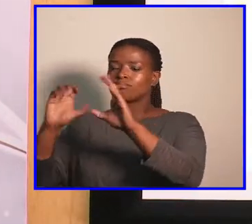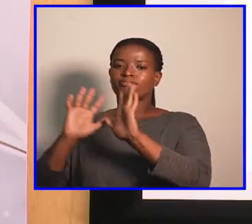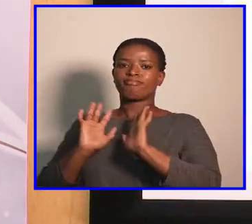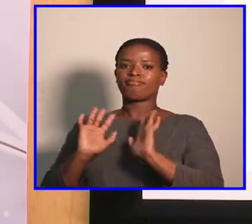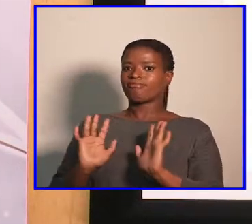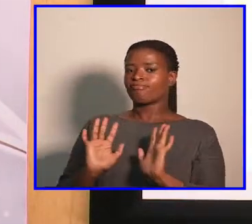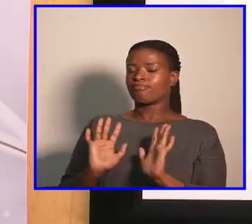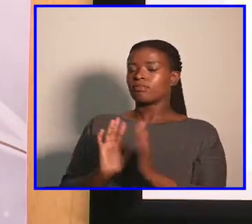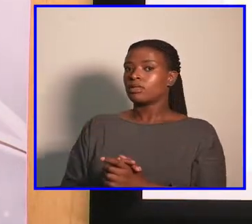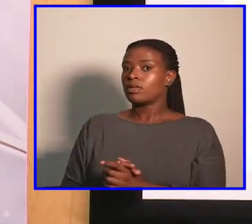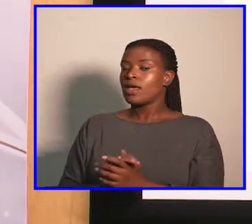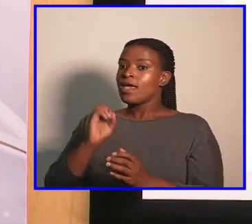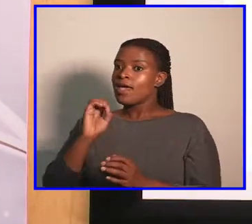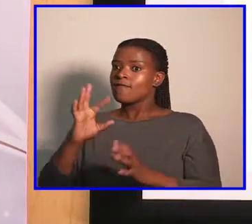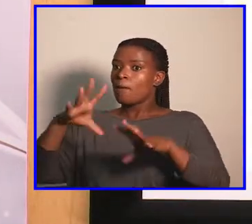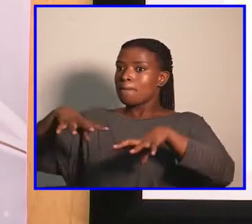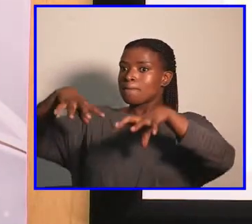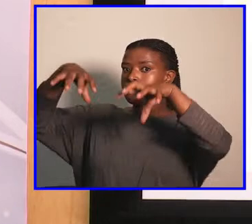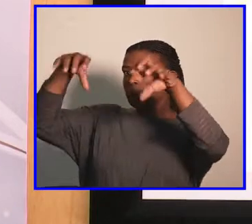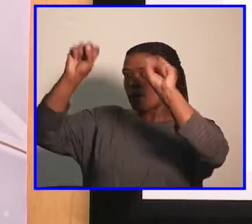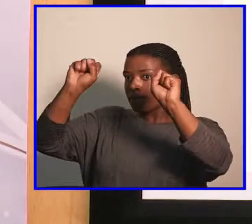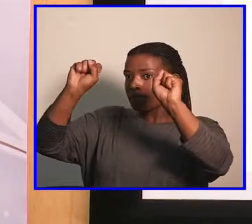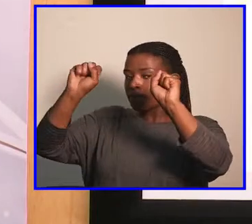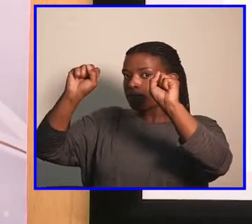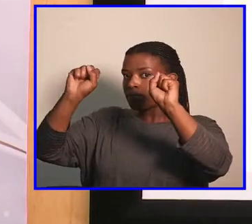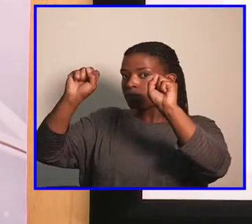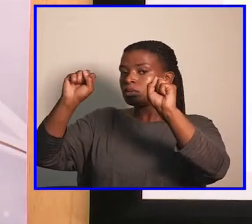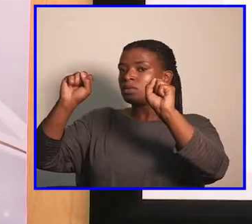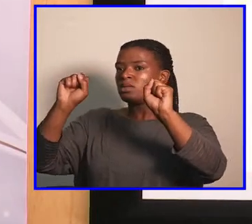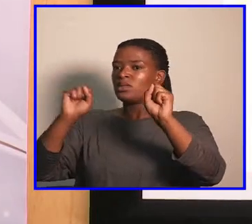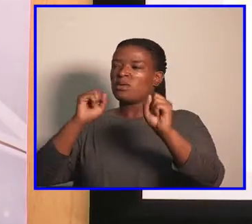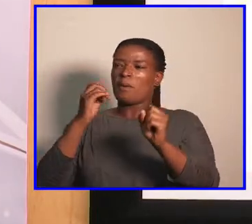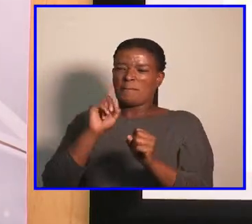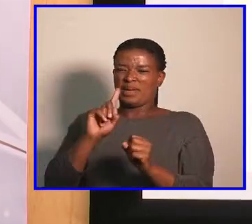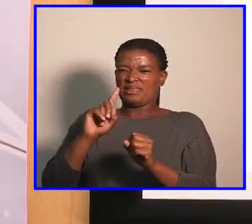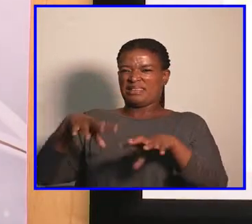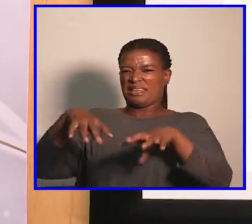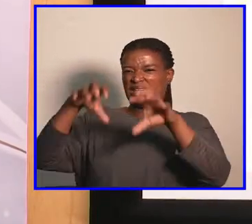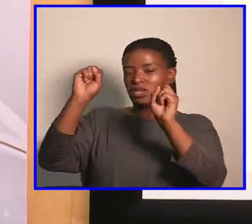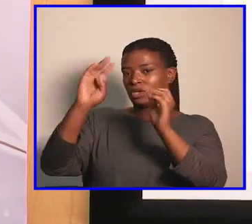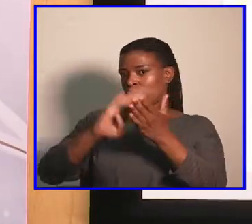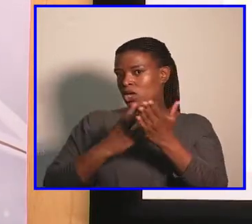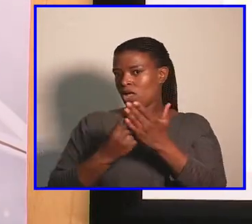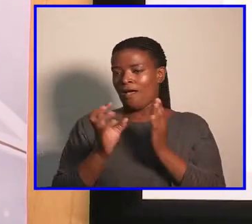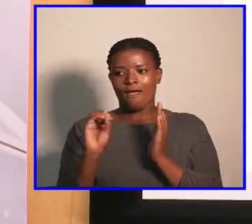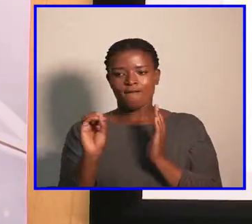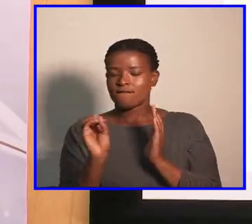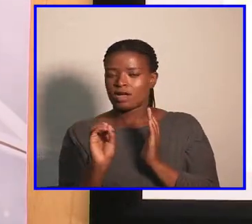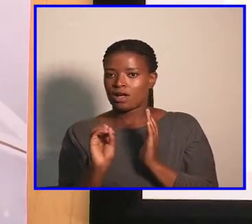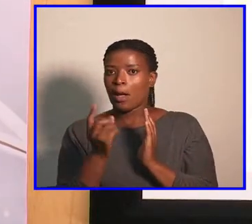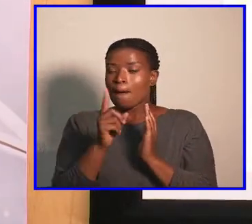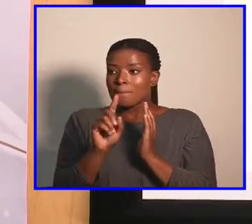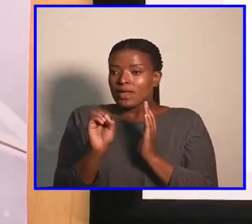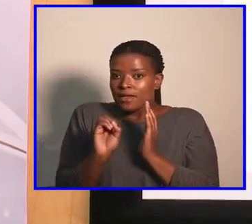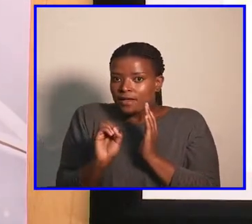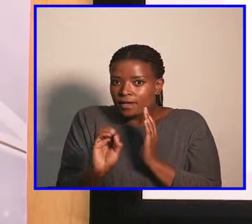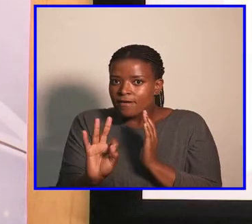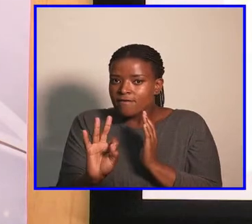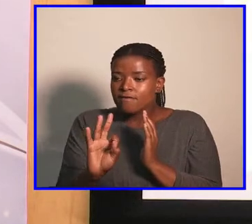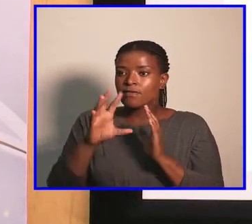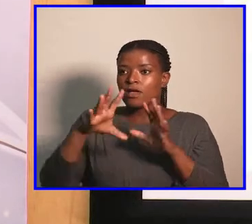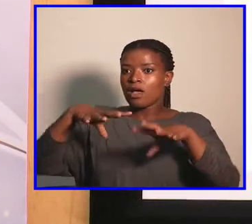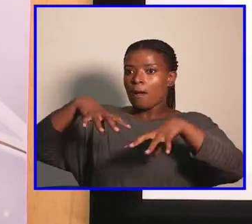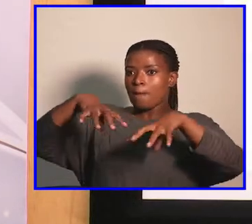In case we have load shedding, everybody, we don't anticipate to have load shedding. I would ask you to come down. We're not going to